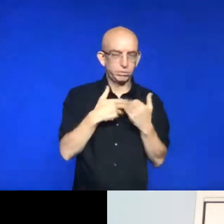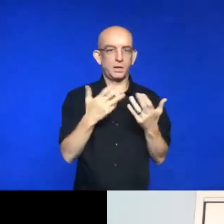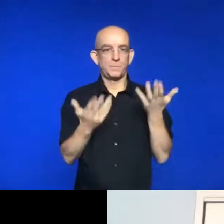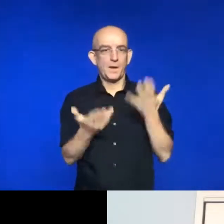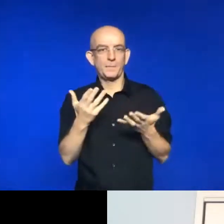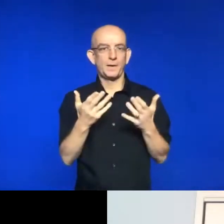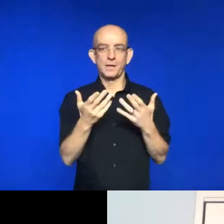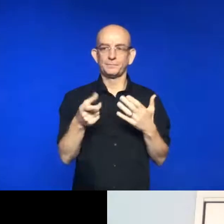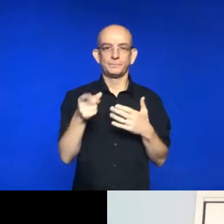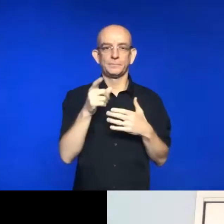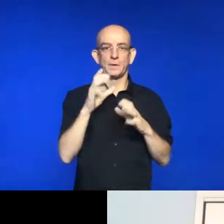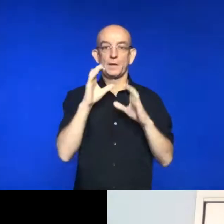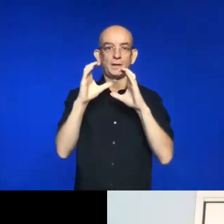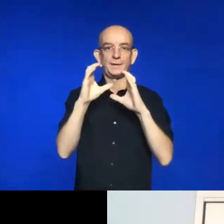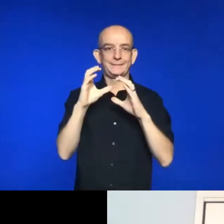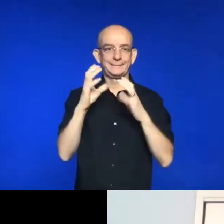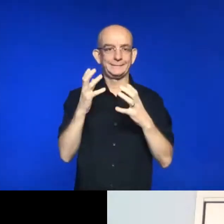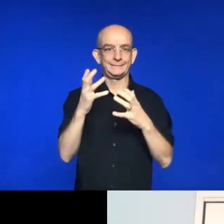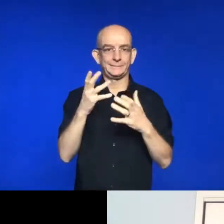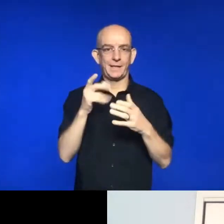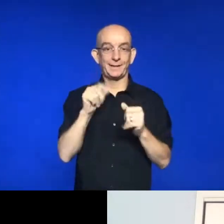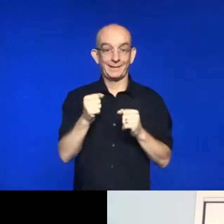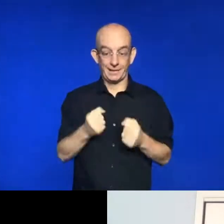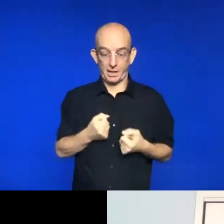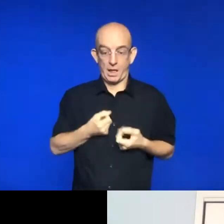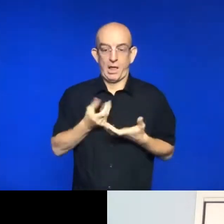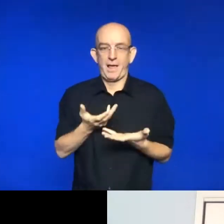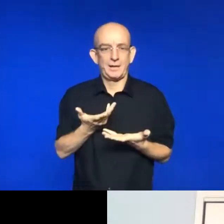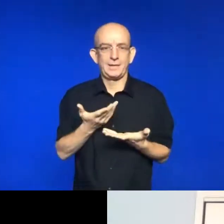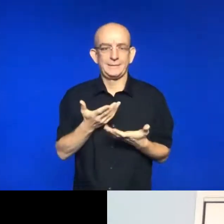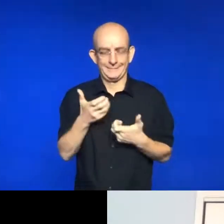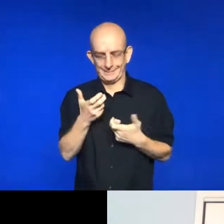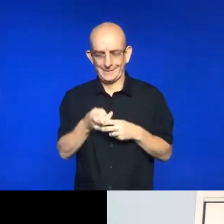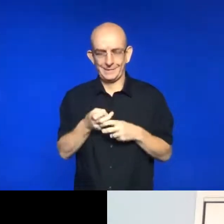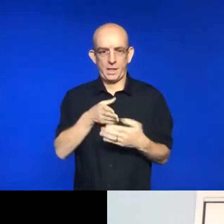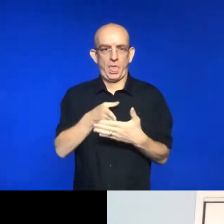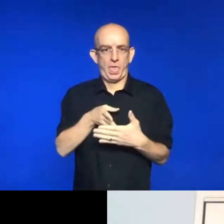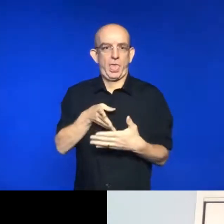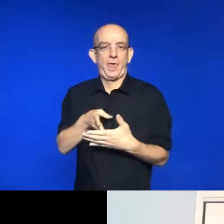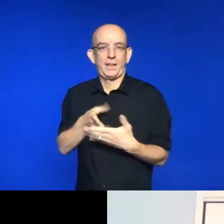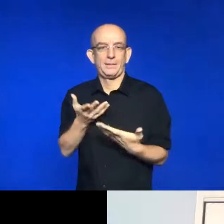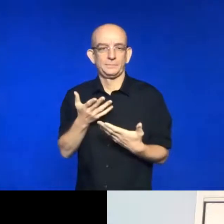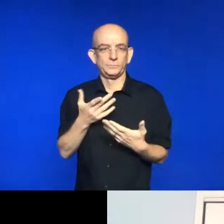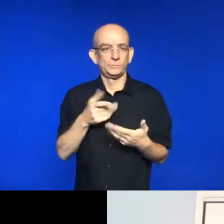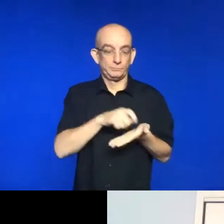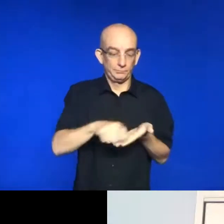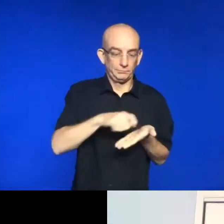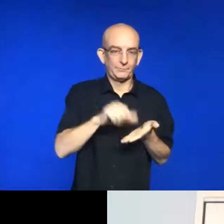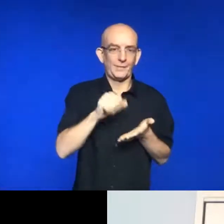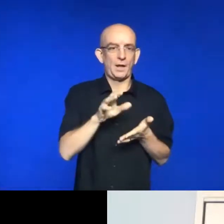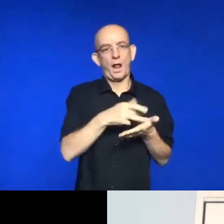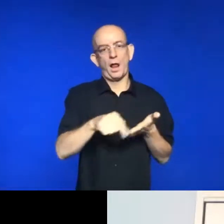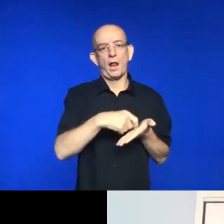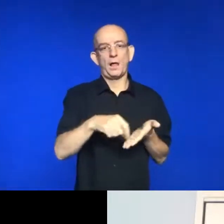standard, write an essay or, create some sort of do an oral presentation. That doesn't work